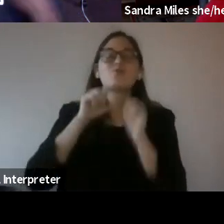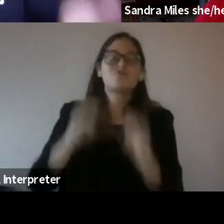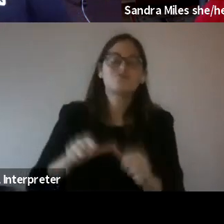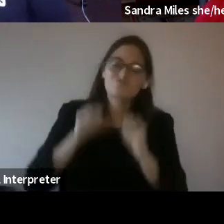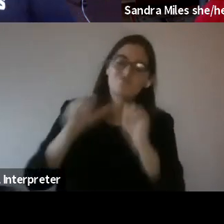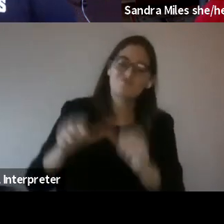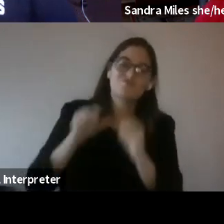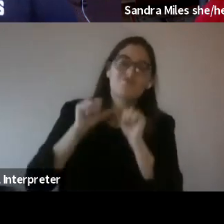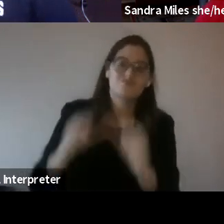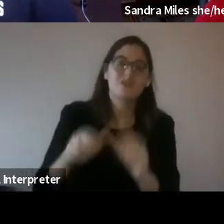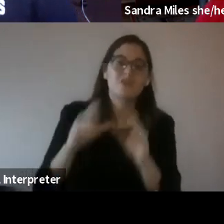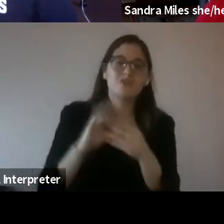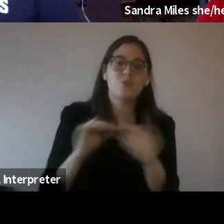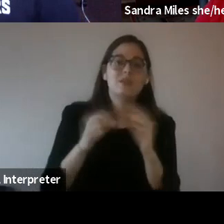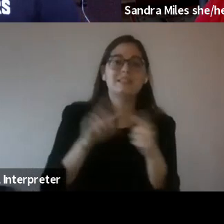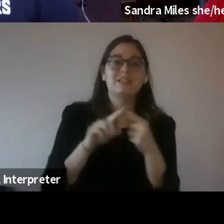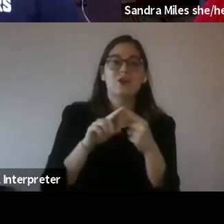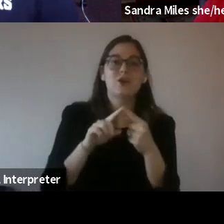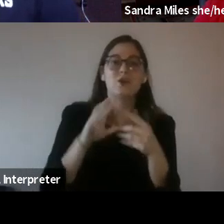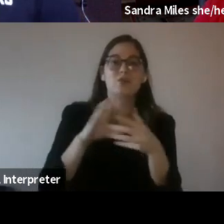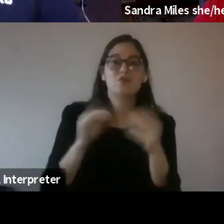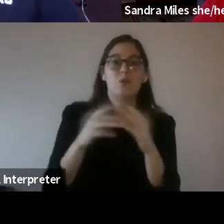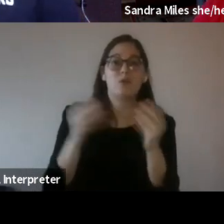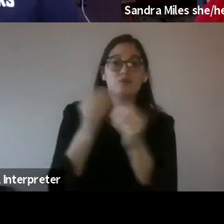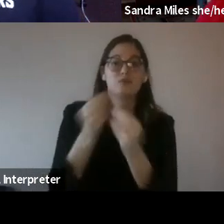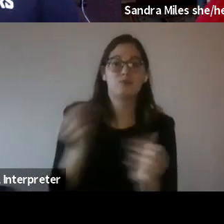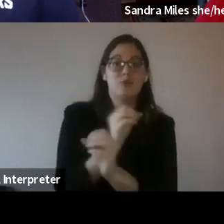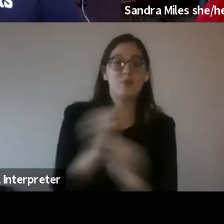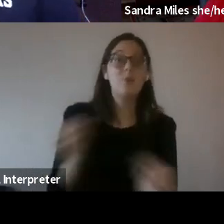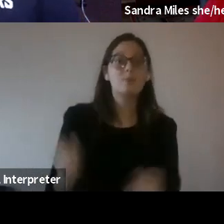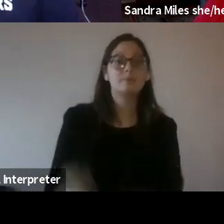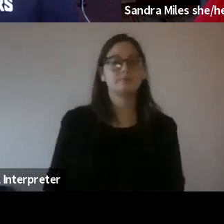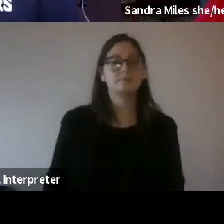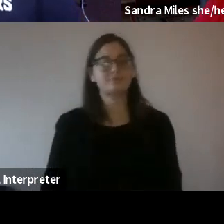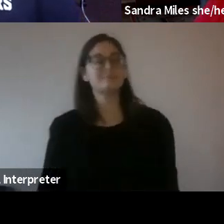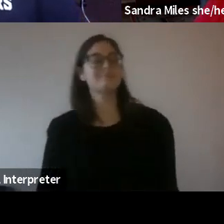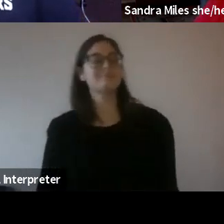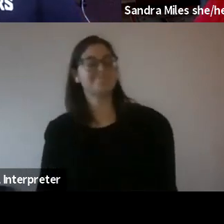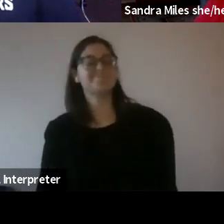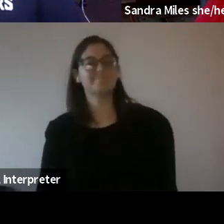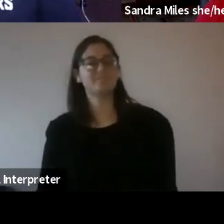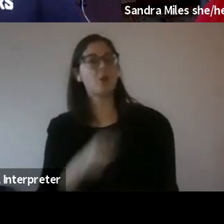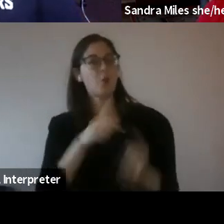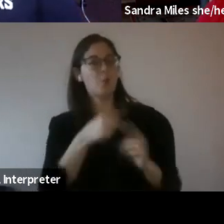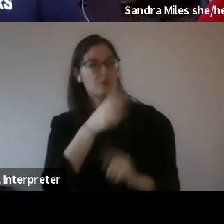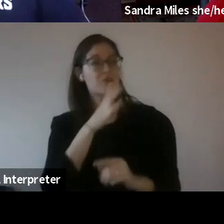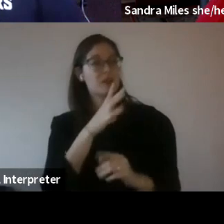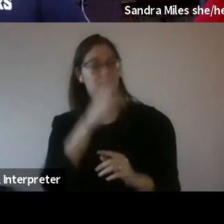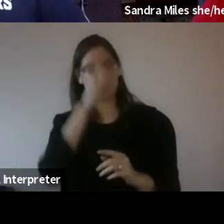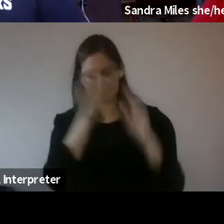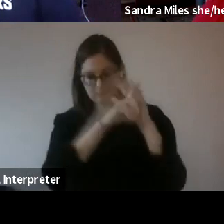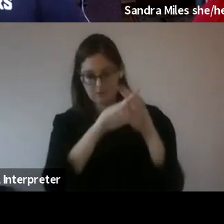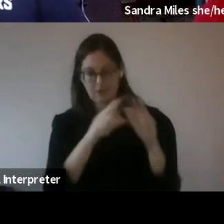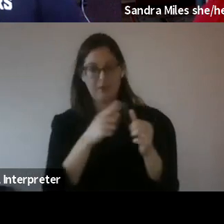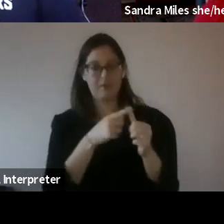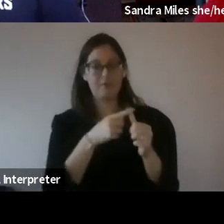until there are no more stories. So yeah. Now, when you were talking, it triggered two thoughts in me. The first one was this, the phrase that's